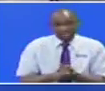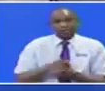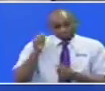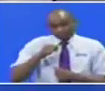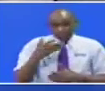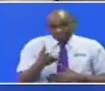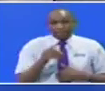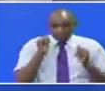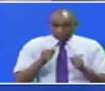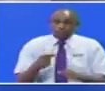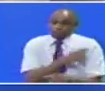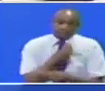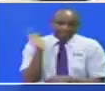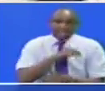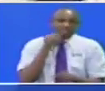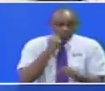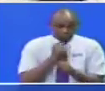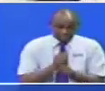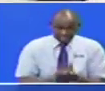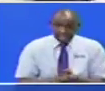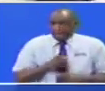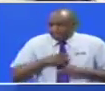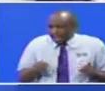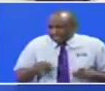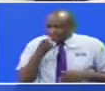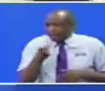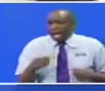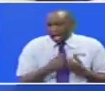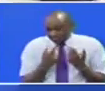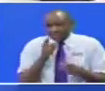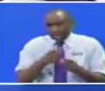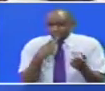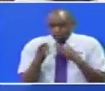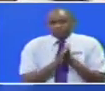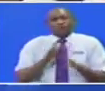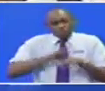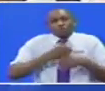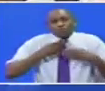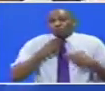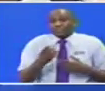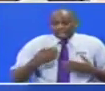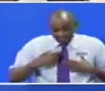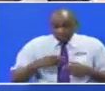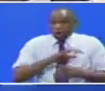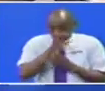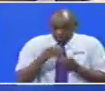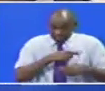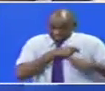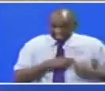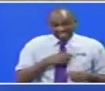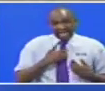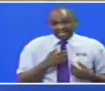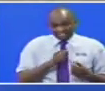utakubalia madaktari kurudi kazini. But not even the reconciliatory tone would prompt a change of heart from the two levels of